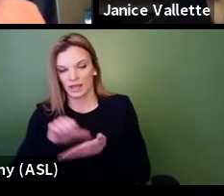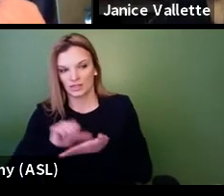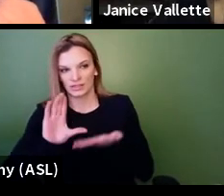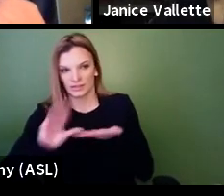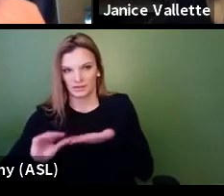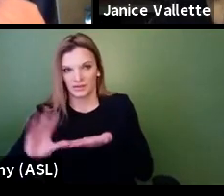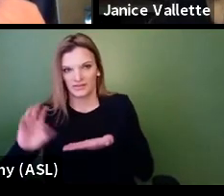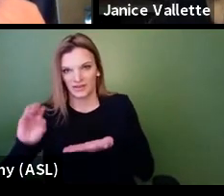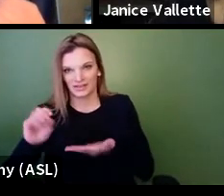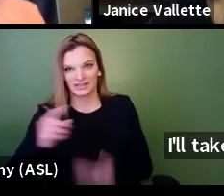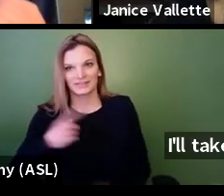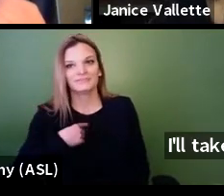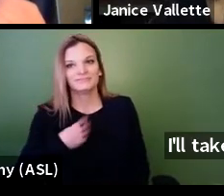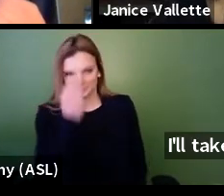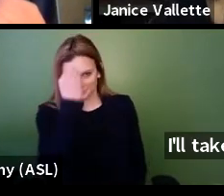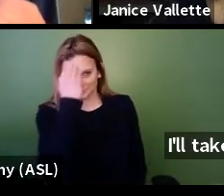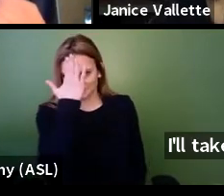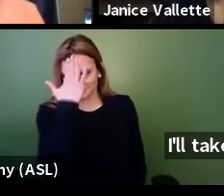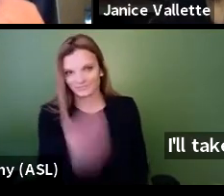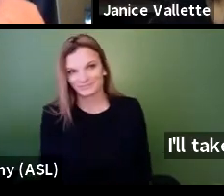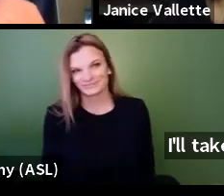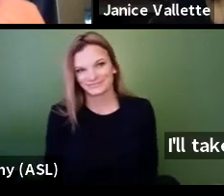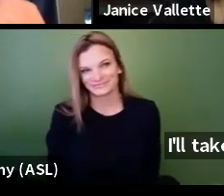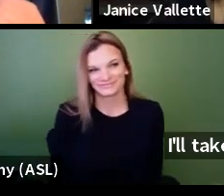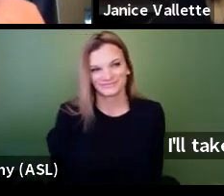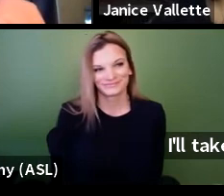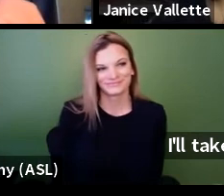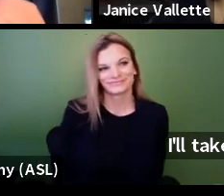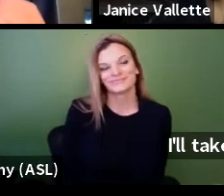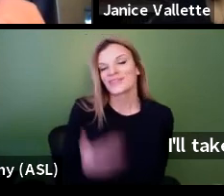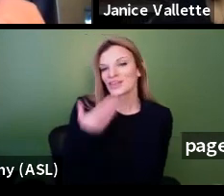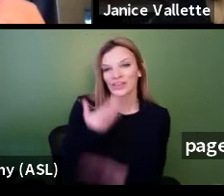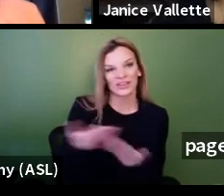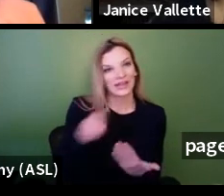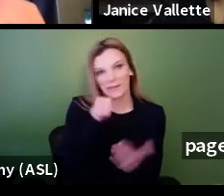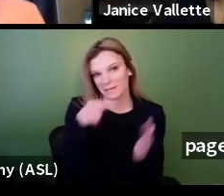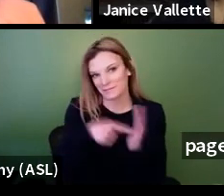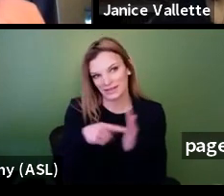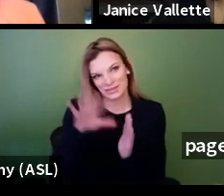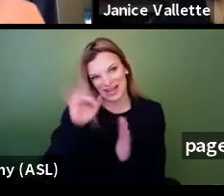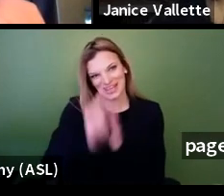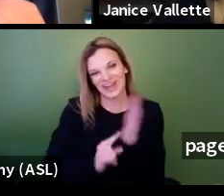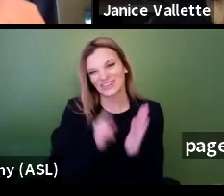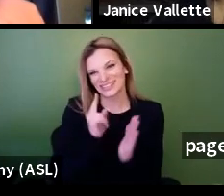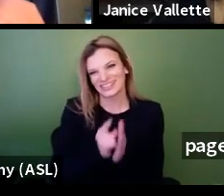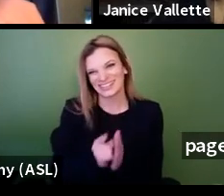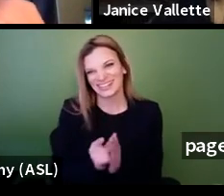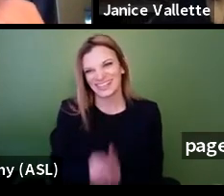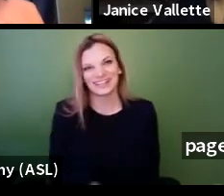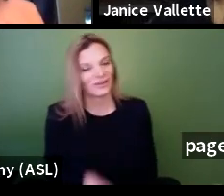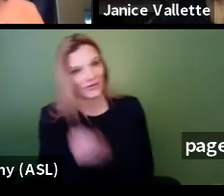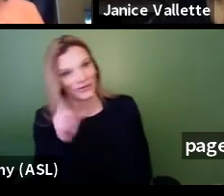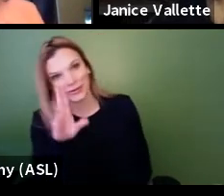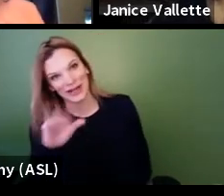went to 50. The good news is I'm not billing you by the hour. Or the